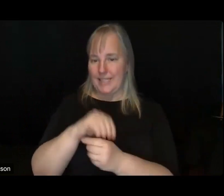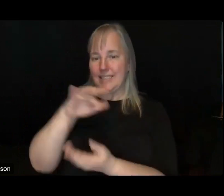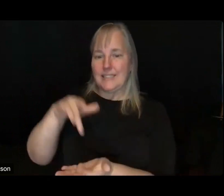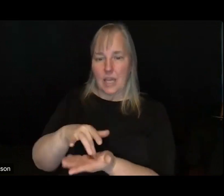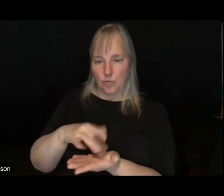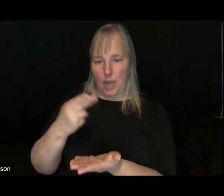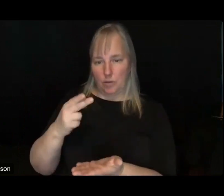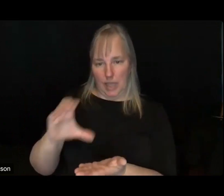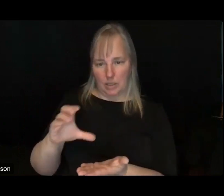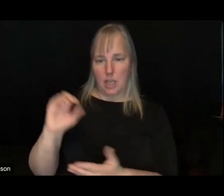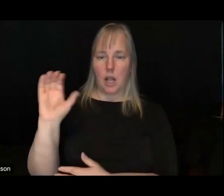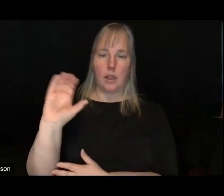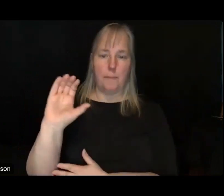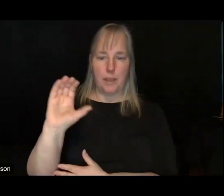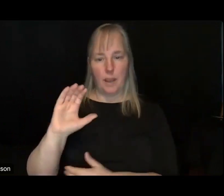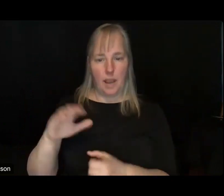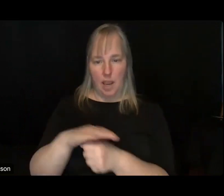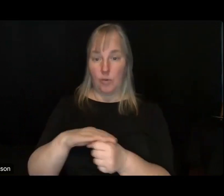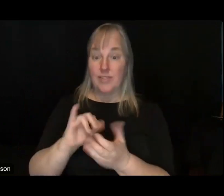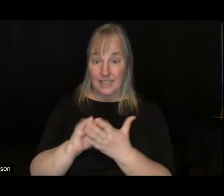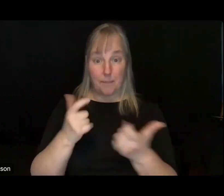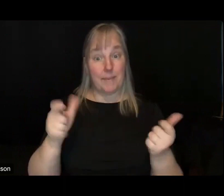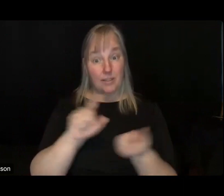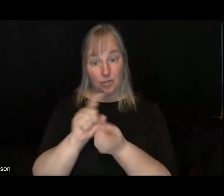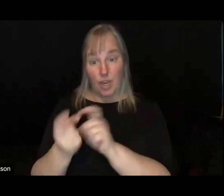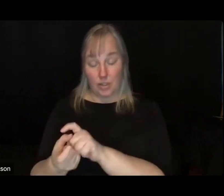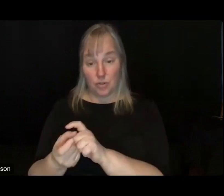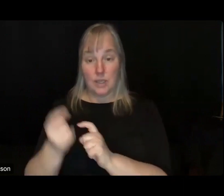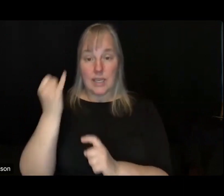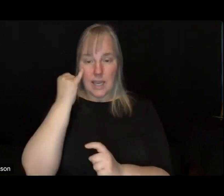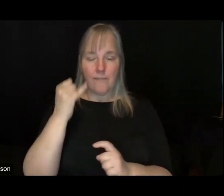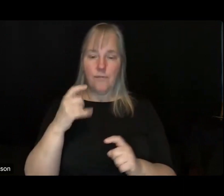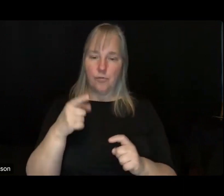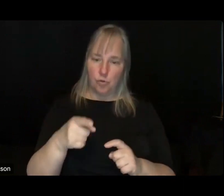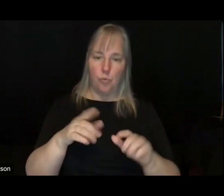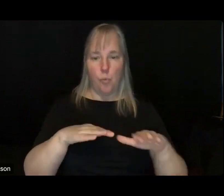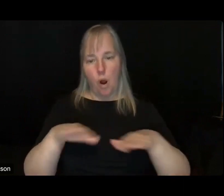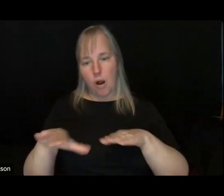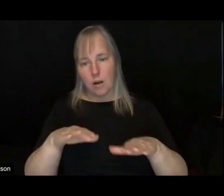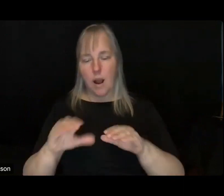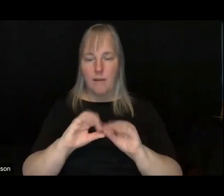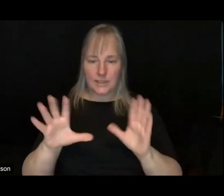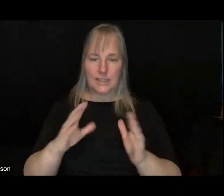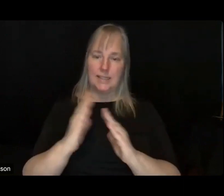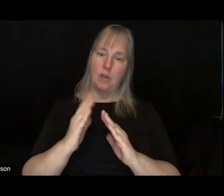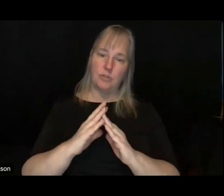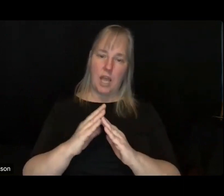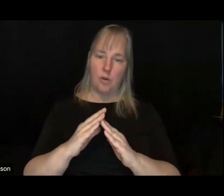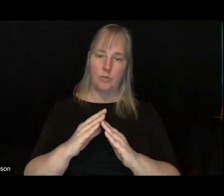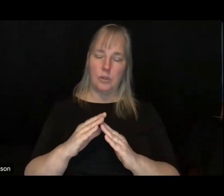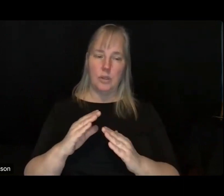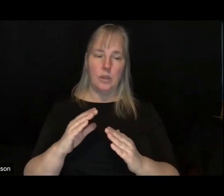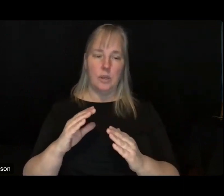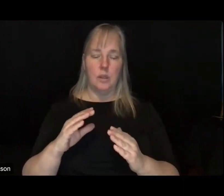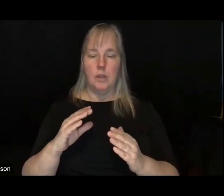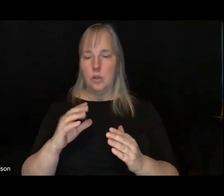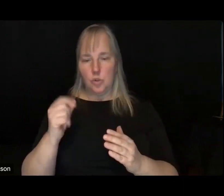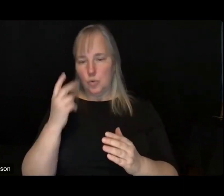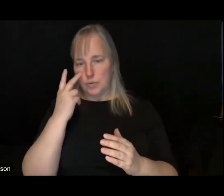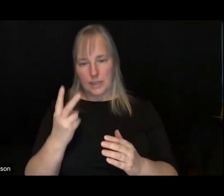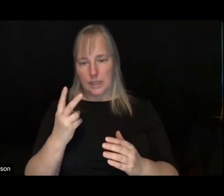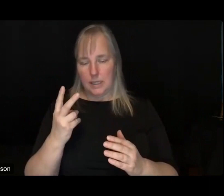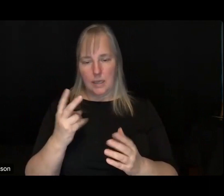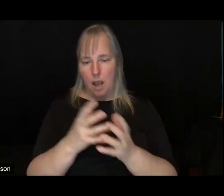Columbia area. That's a major change. If you look and take a walk, obviously downtown around the Meriwether district, you're seeing a lot